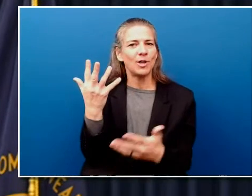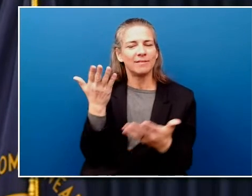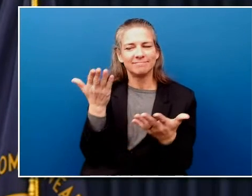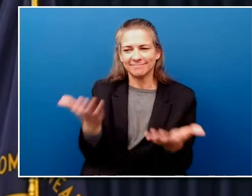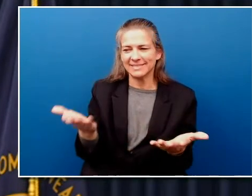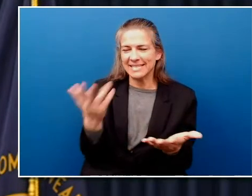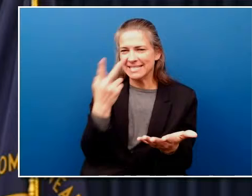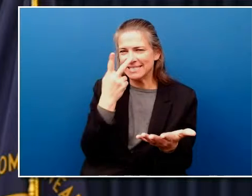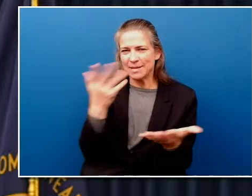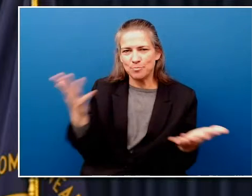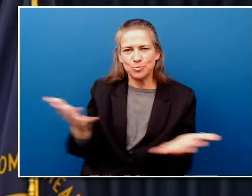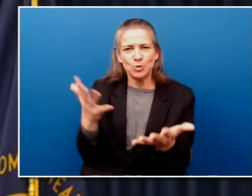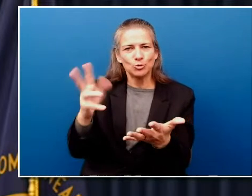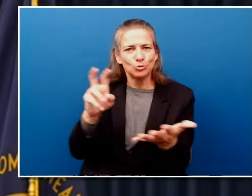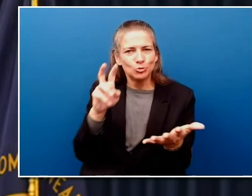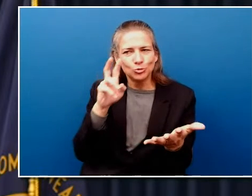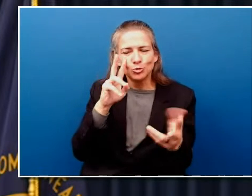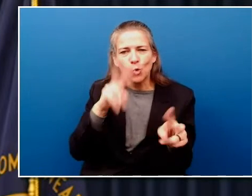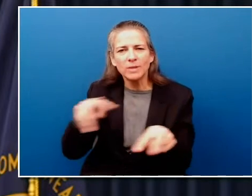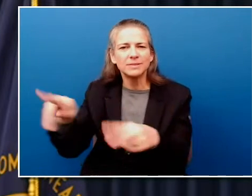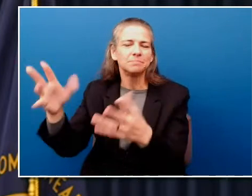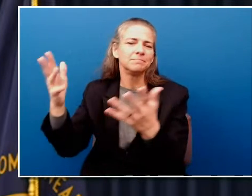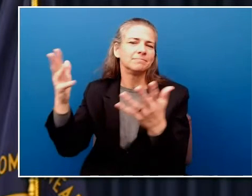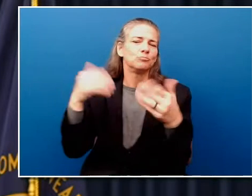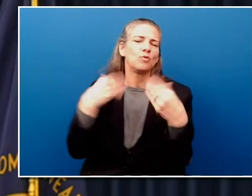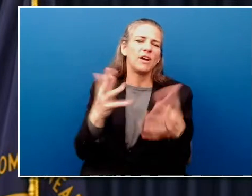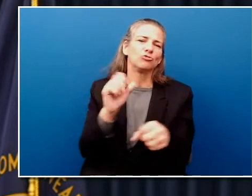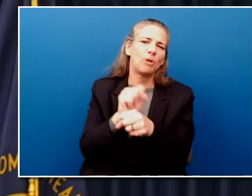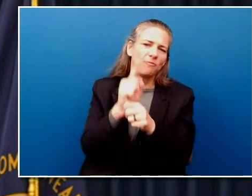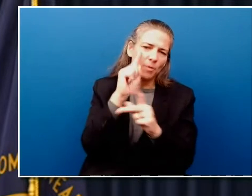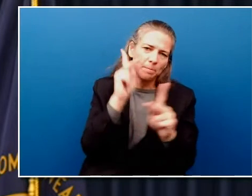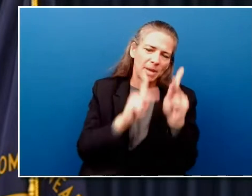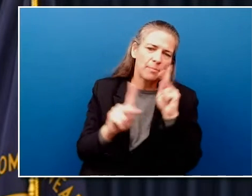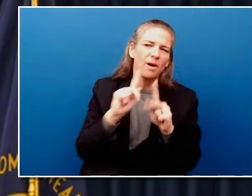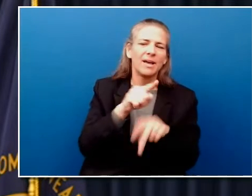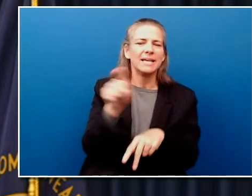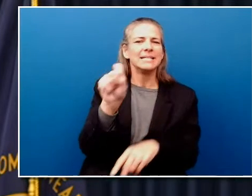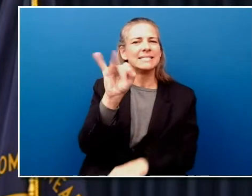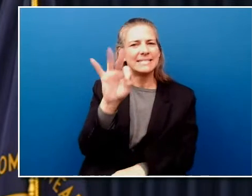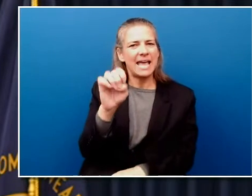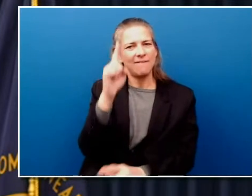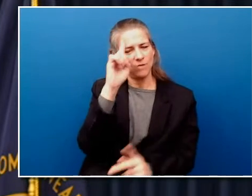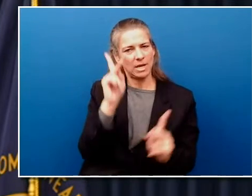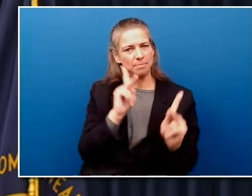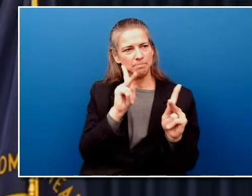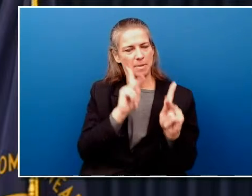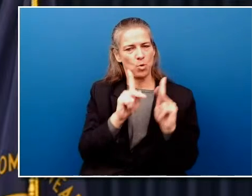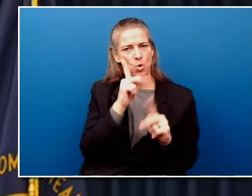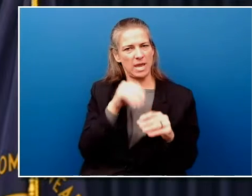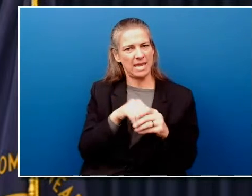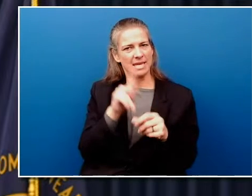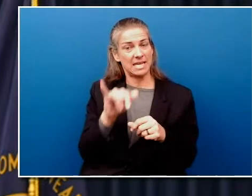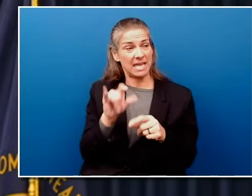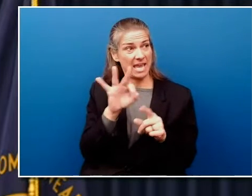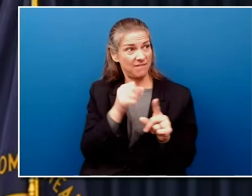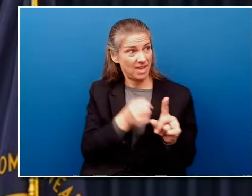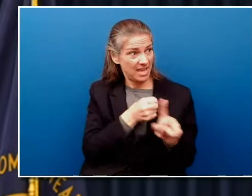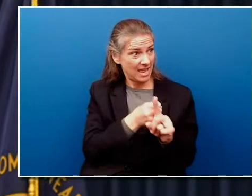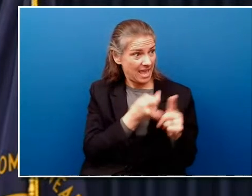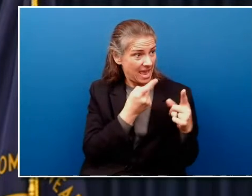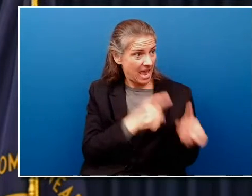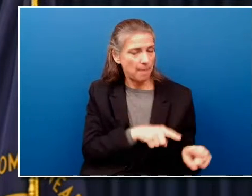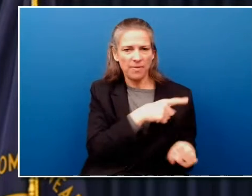tourism, provides jobs for our people, and it's a safe place for Kentuckians when the worst of the worst hits, as it's opened its doors